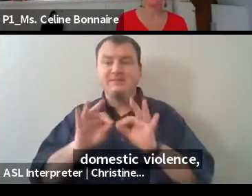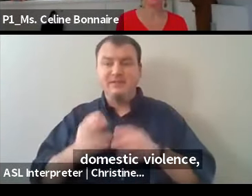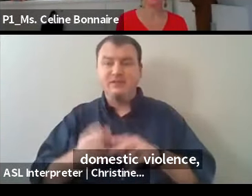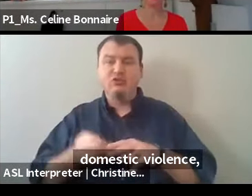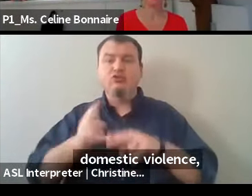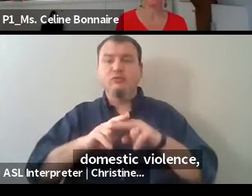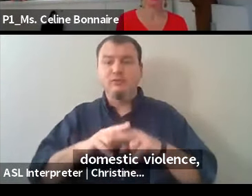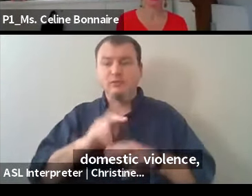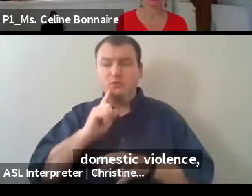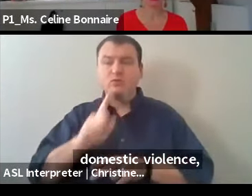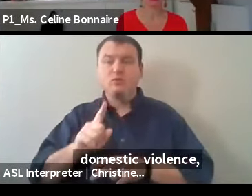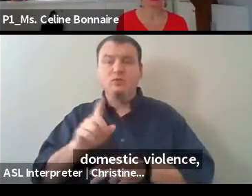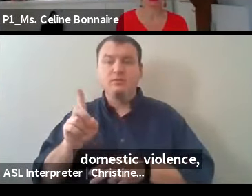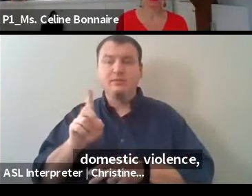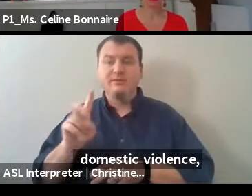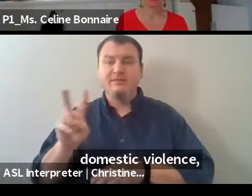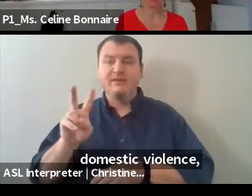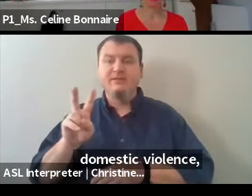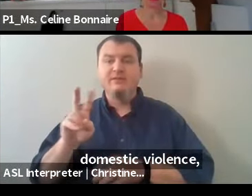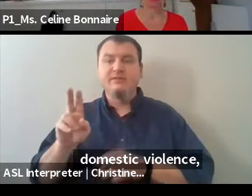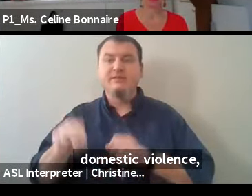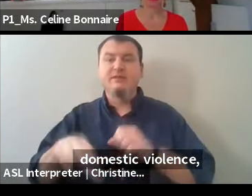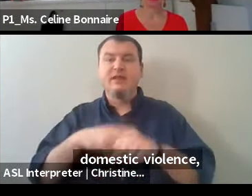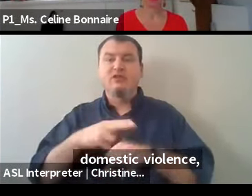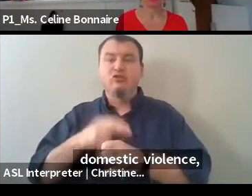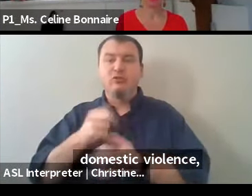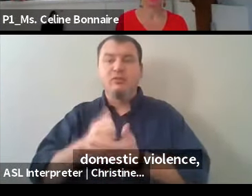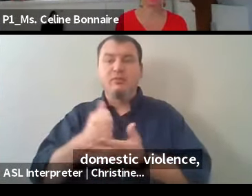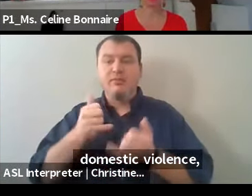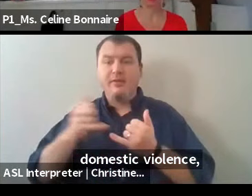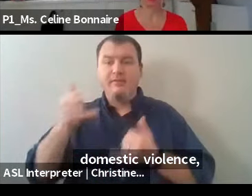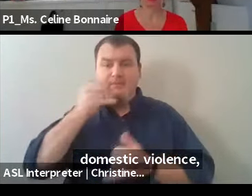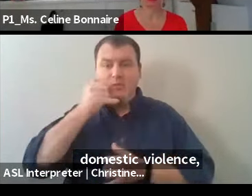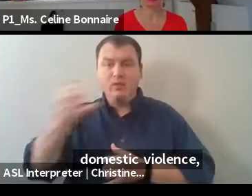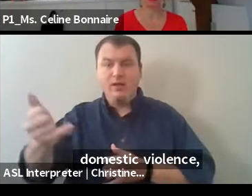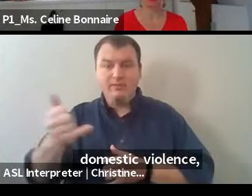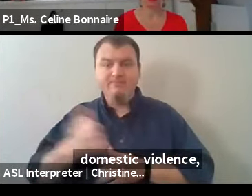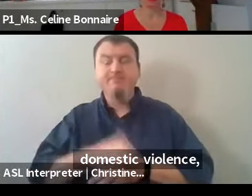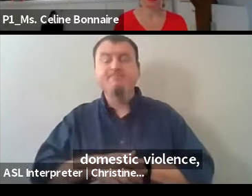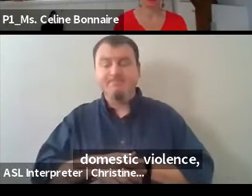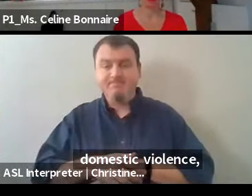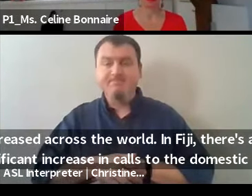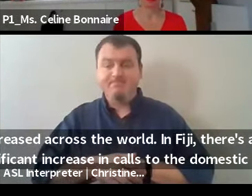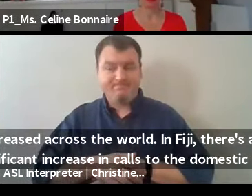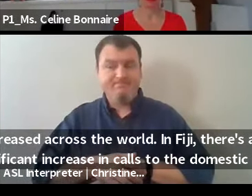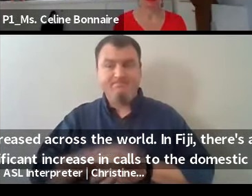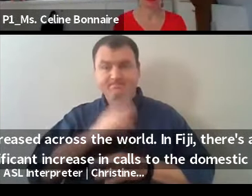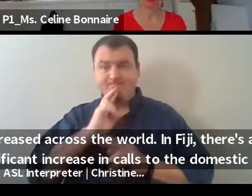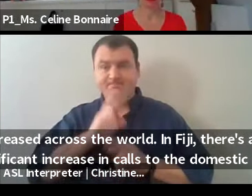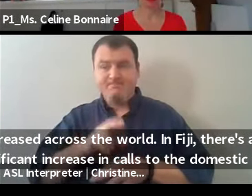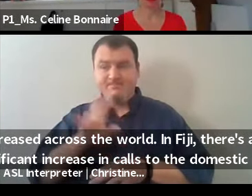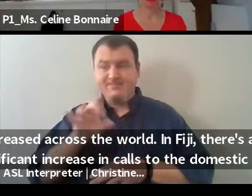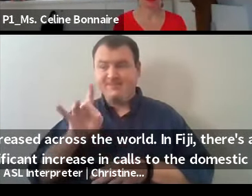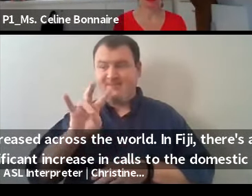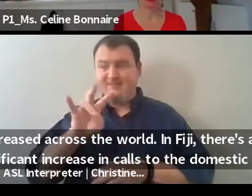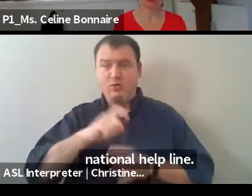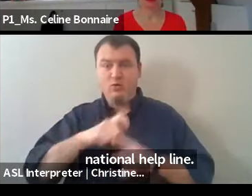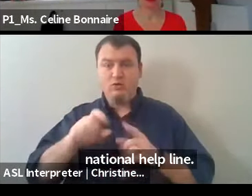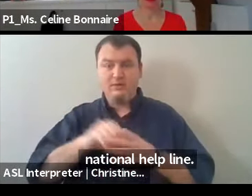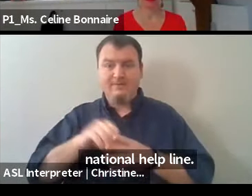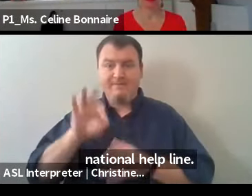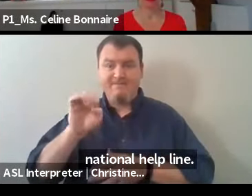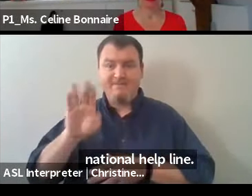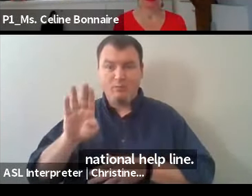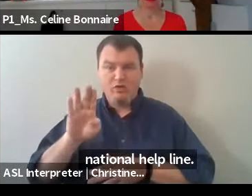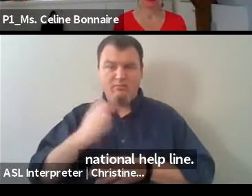the Domestic Violence National Helpline. The helpline recorded 87 calls in February before we got our